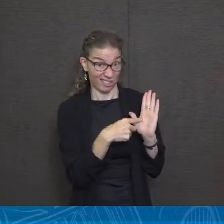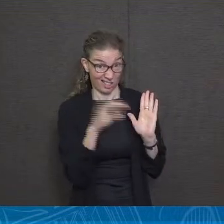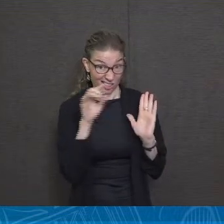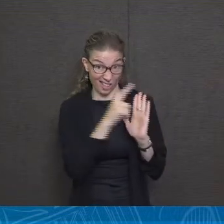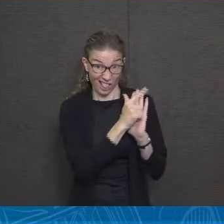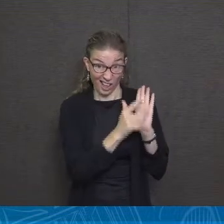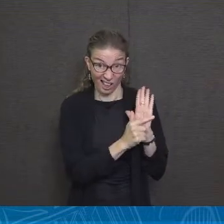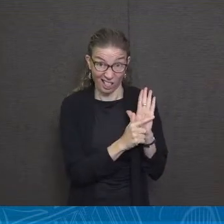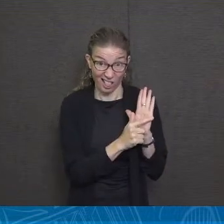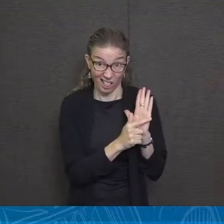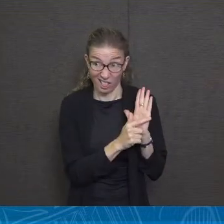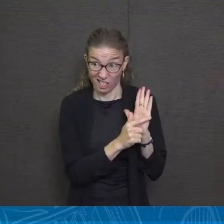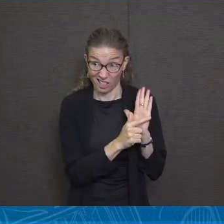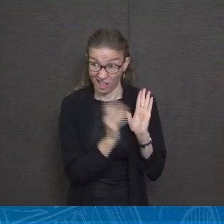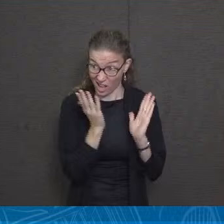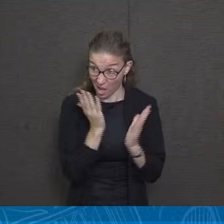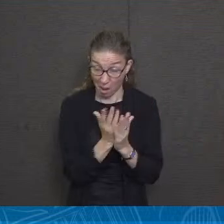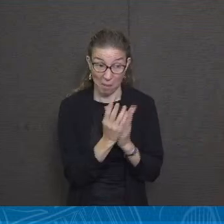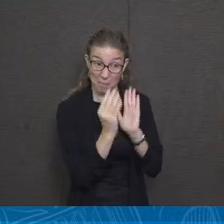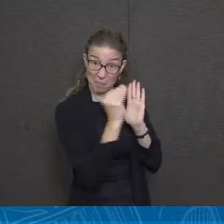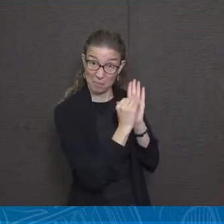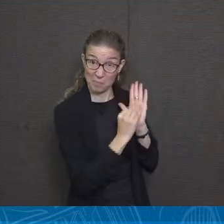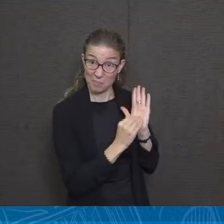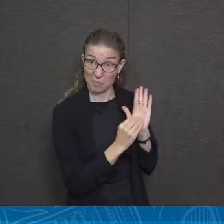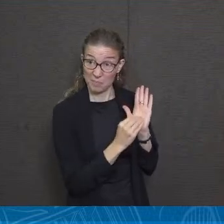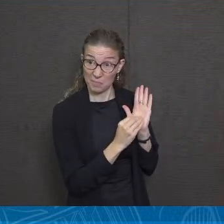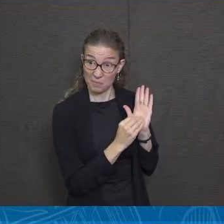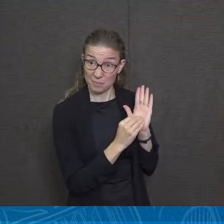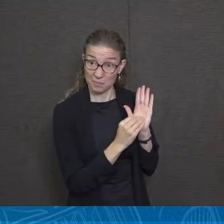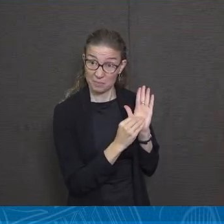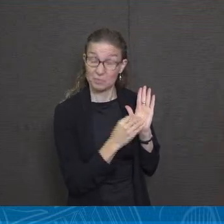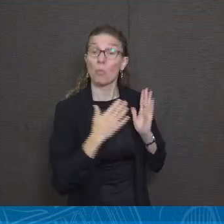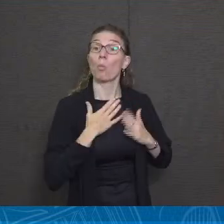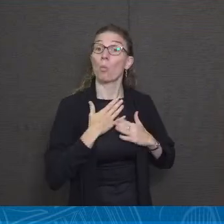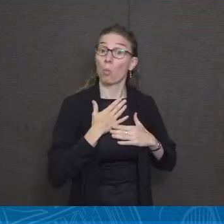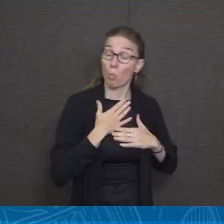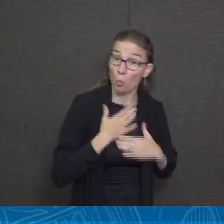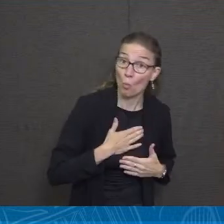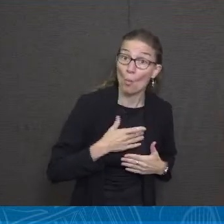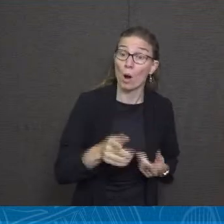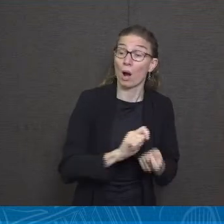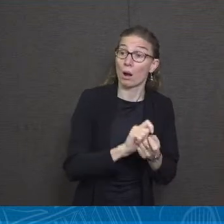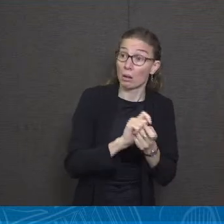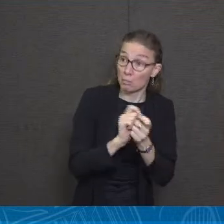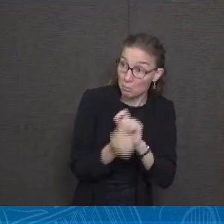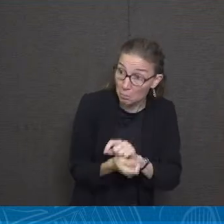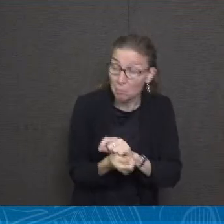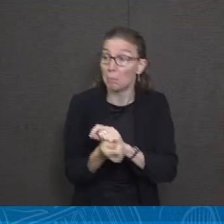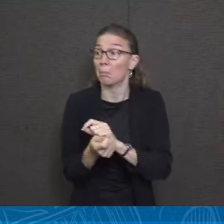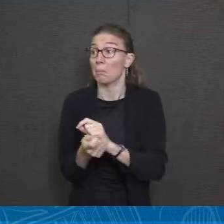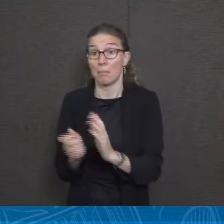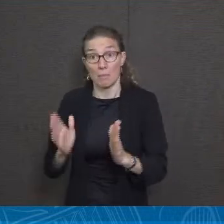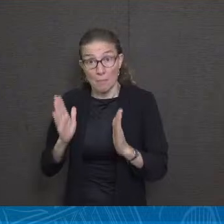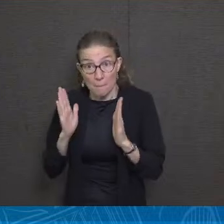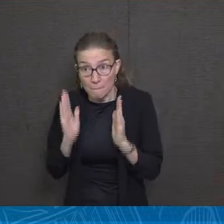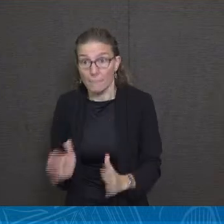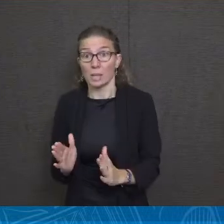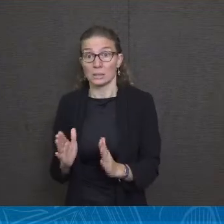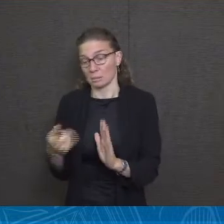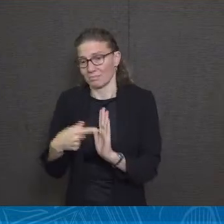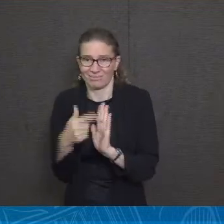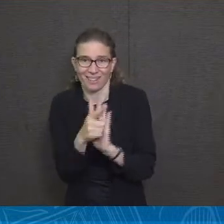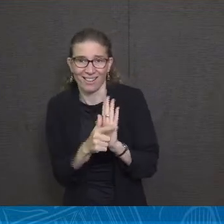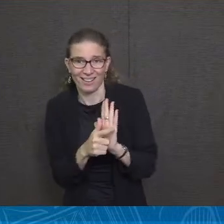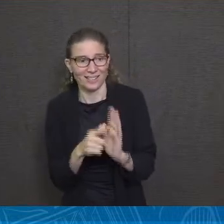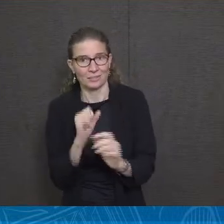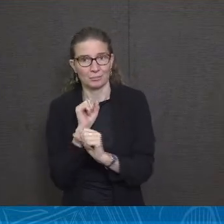Let's think about it. So if we need to mandate it, what does it mean? How do we design such an obligation?